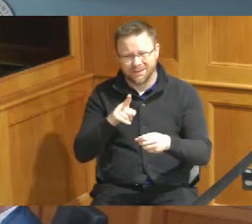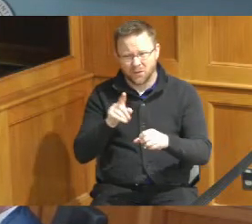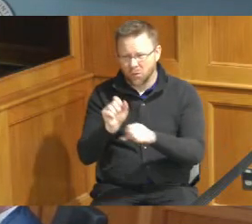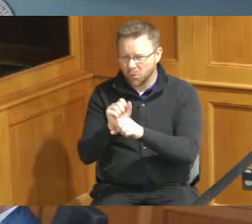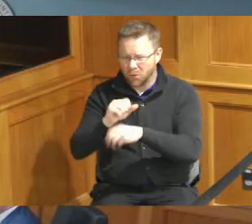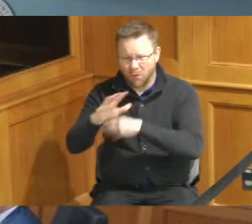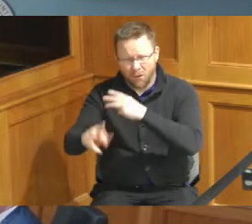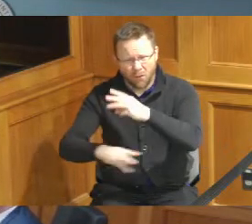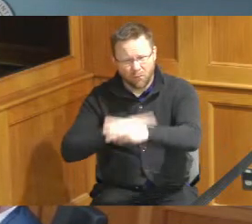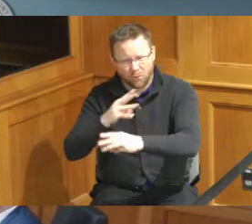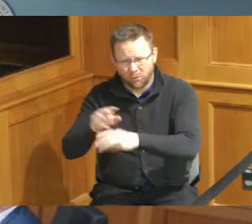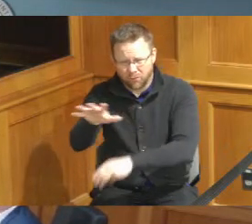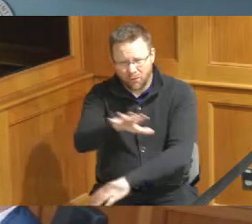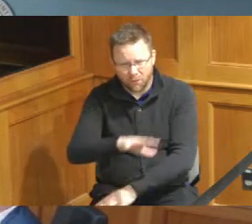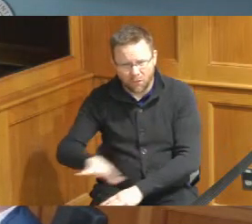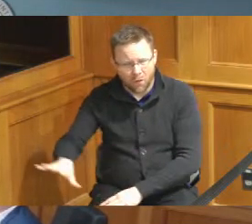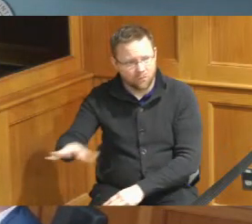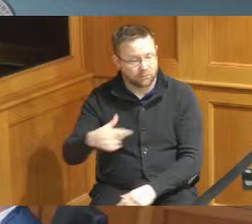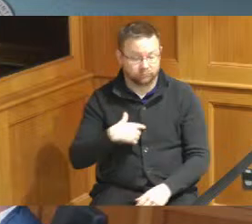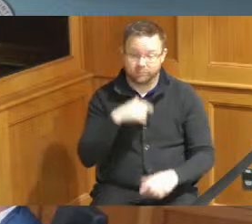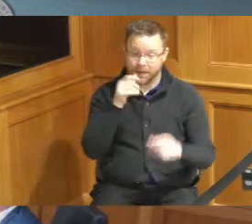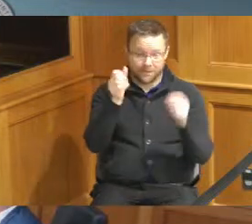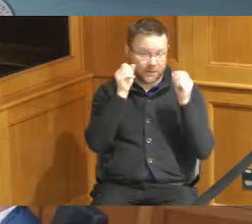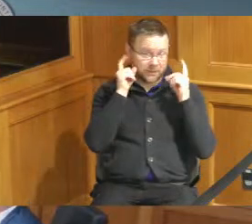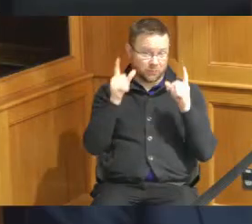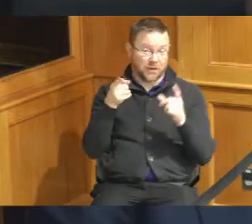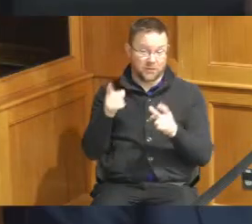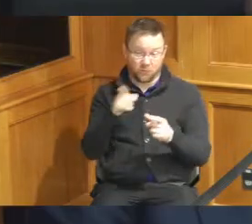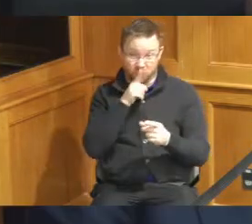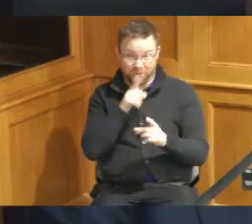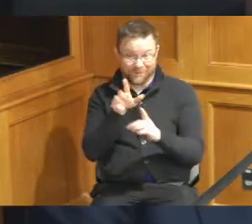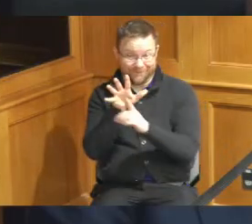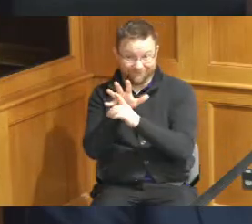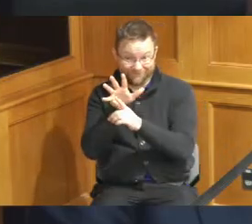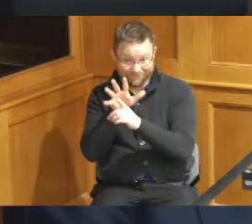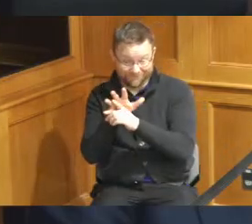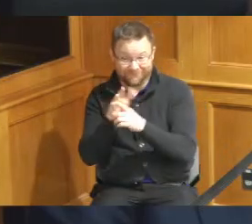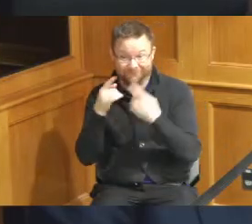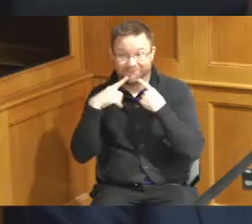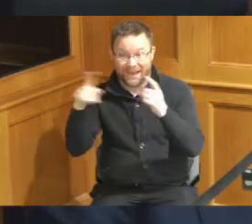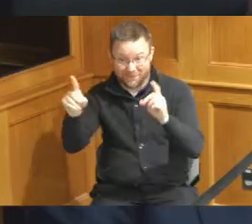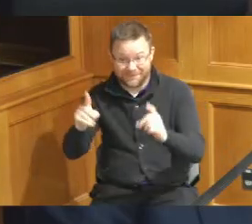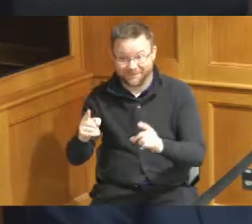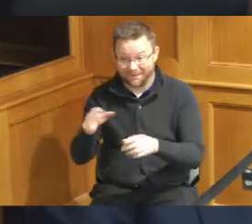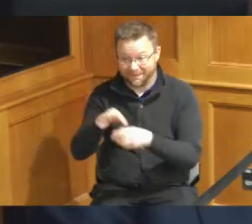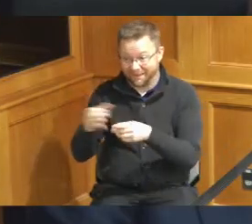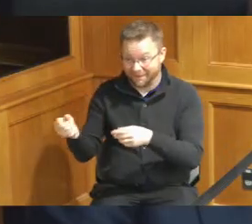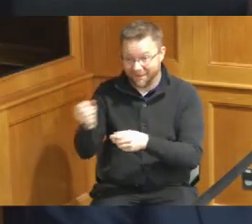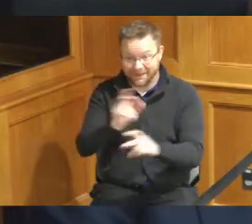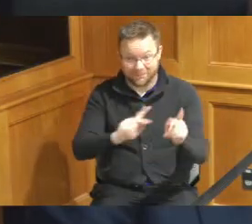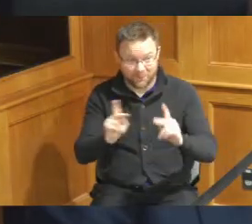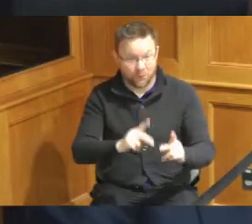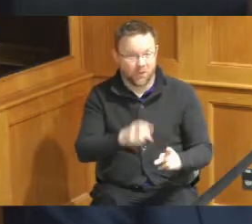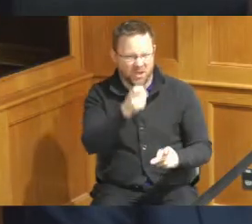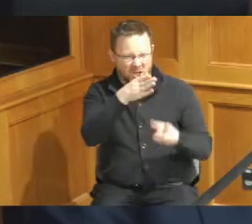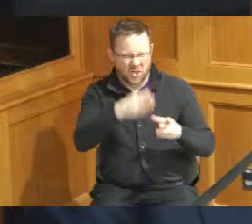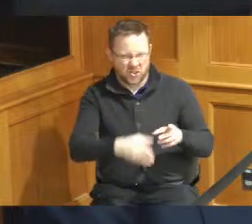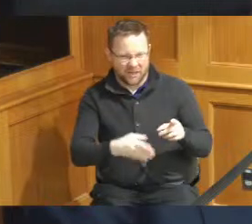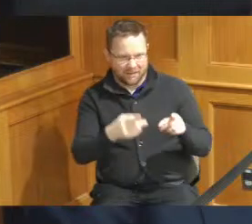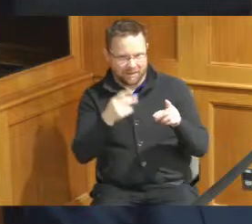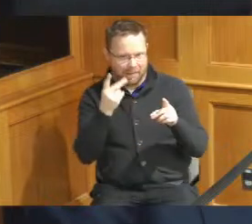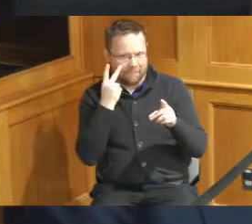it is no surprise to me that you've got some notorious members in this community, some elected officials, a judge in particular sitting in the back of the